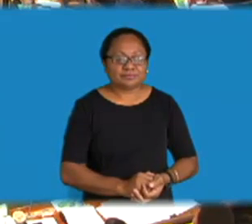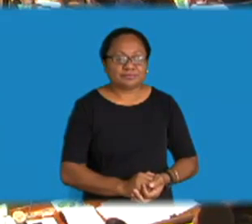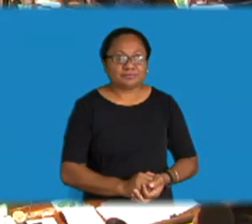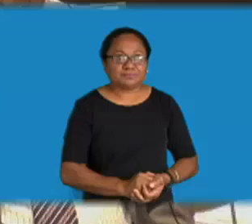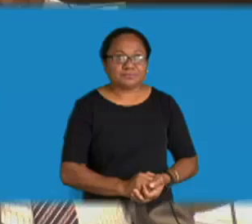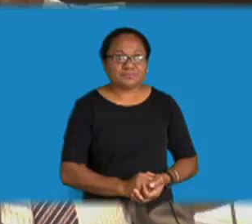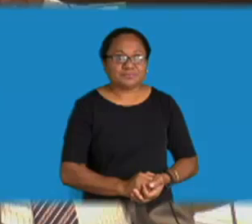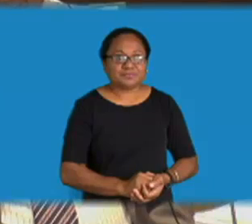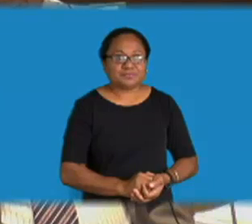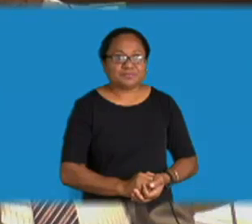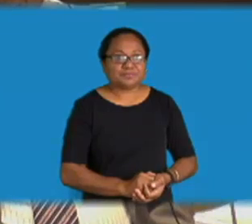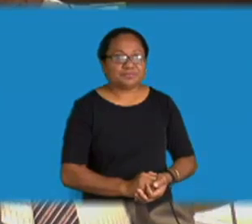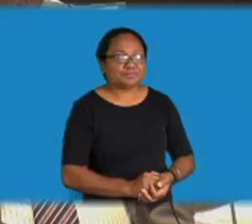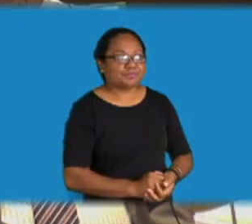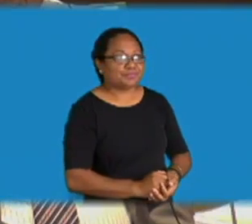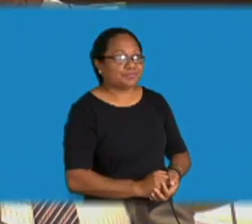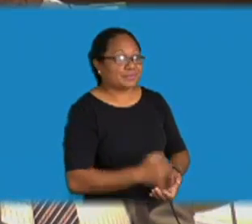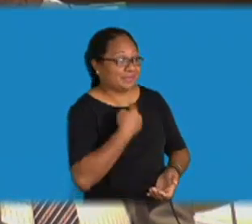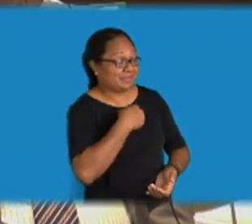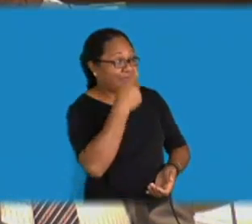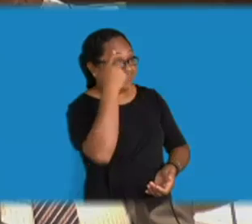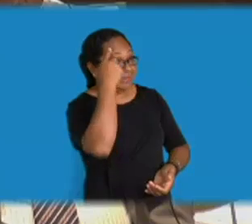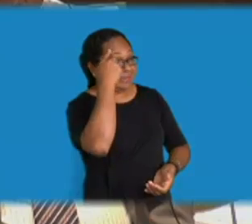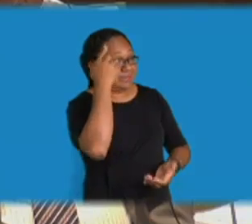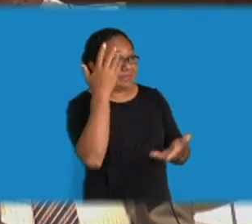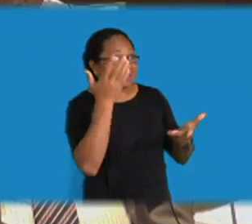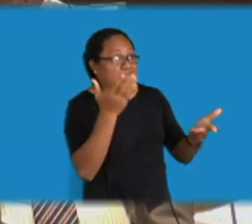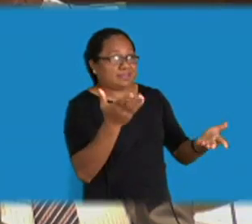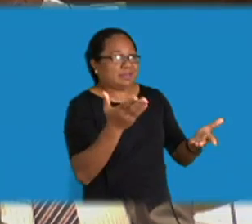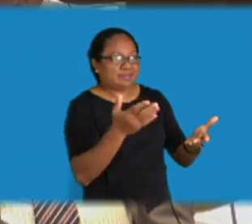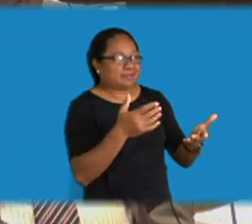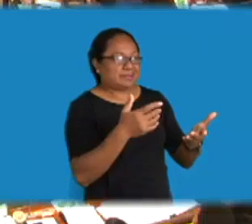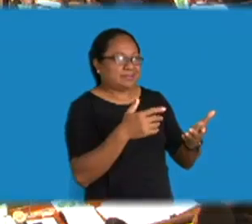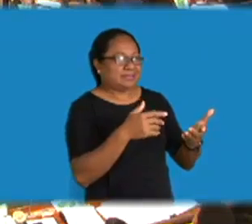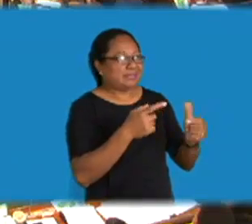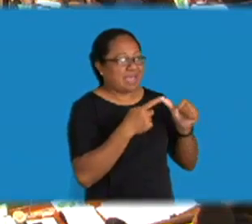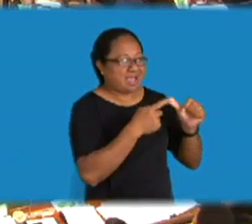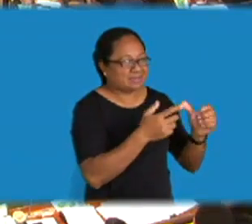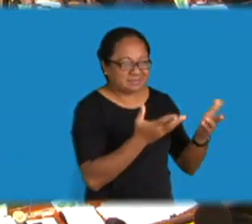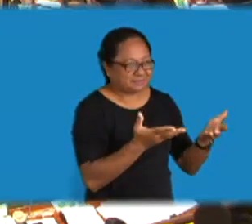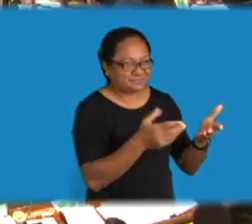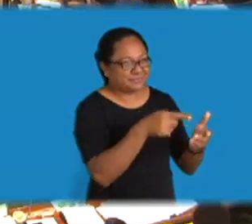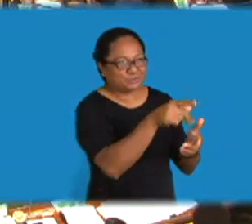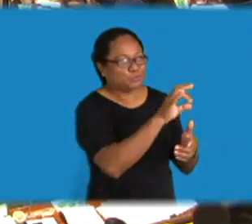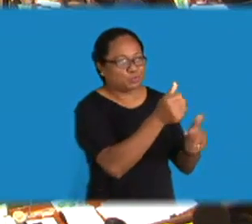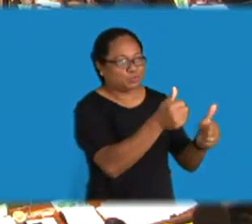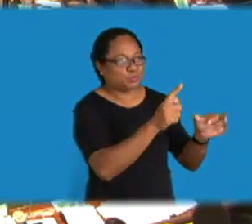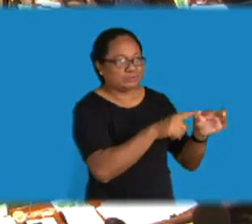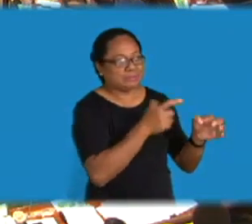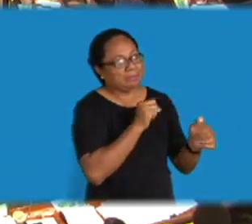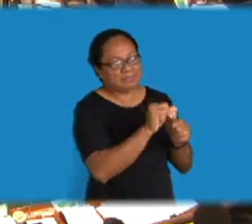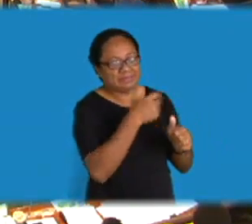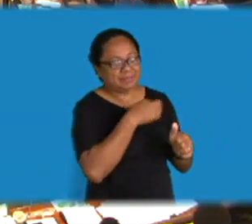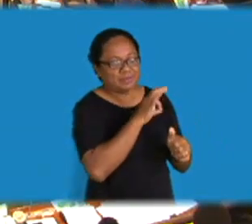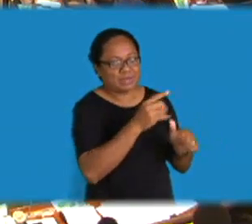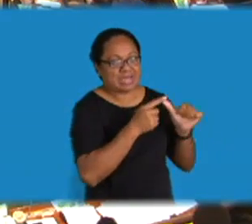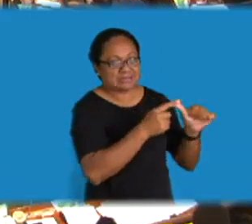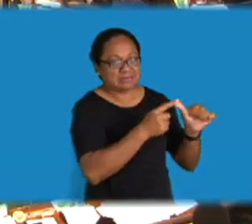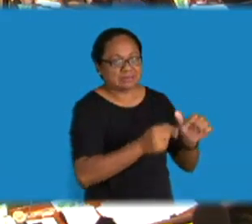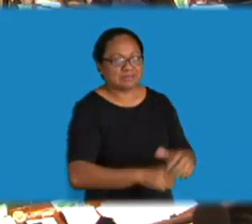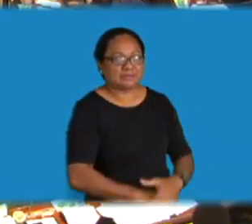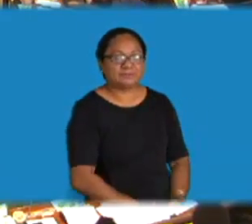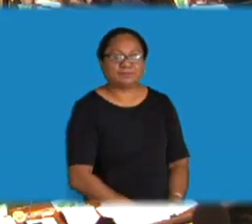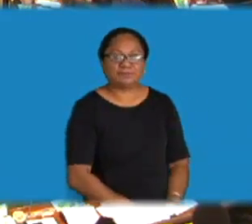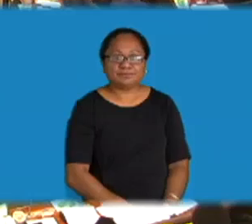Madam Speaker, I think that to answer that will be giving credibility to that kind of question. Thank you. Honourable Rocky Liraki.